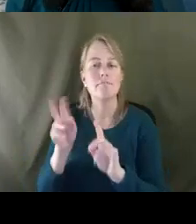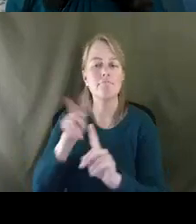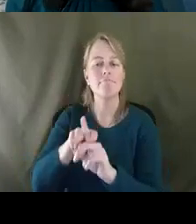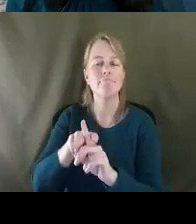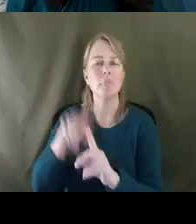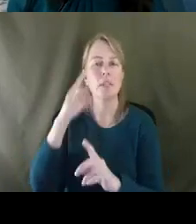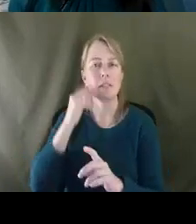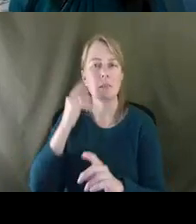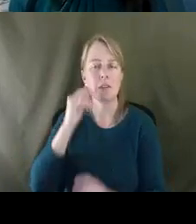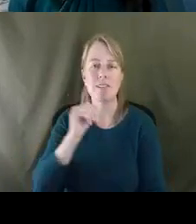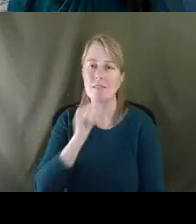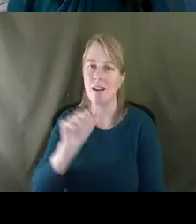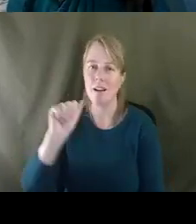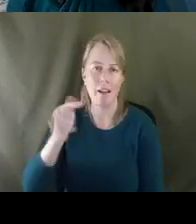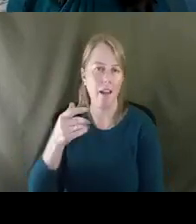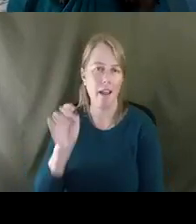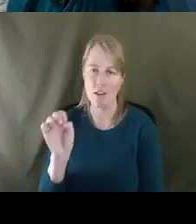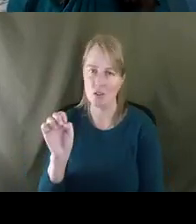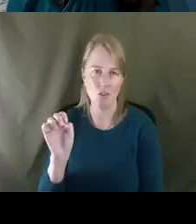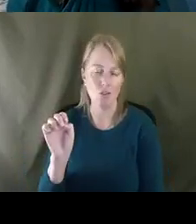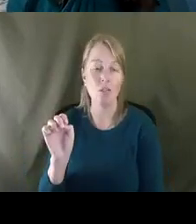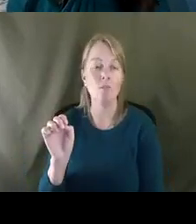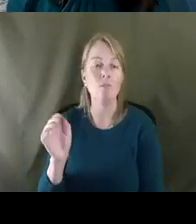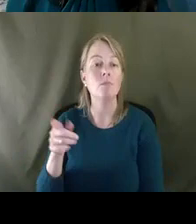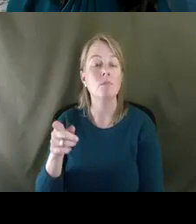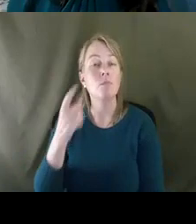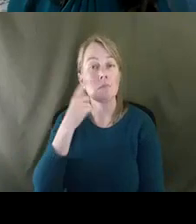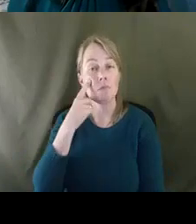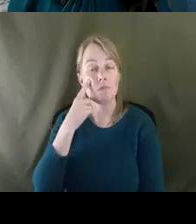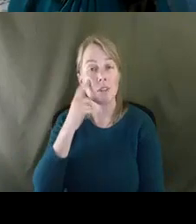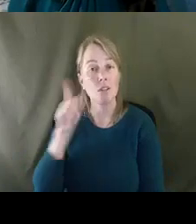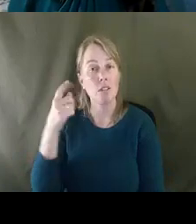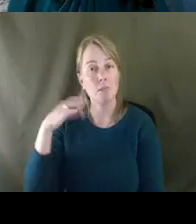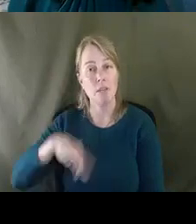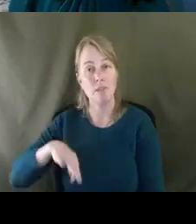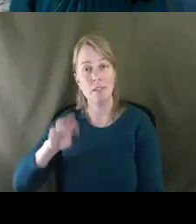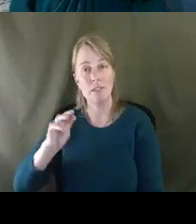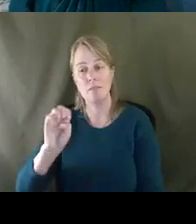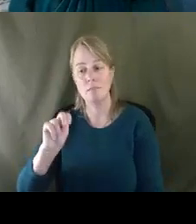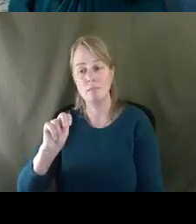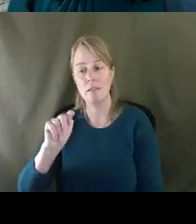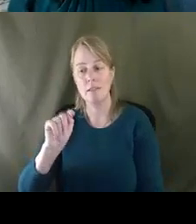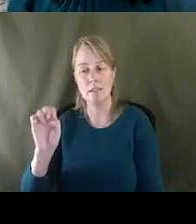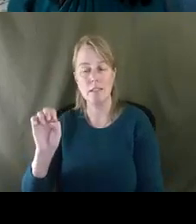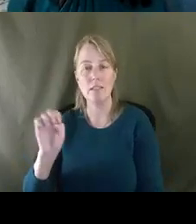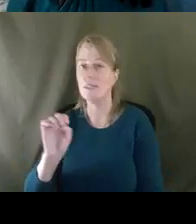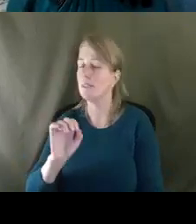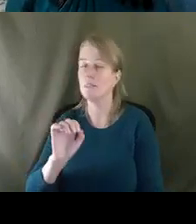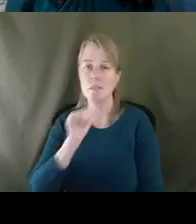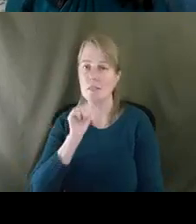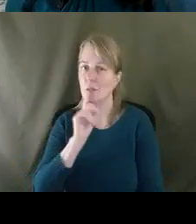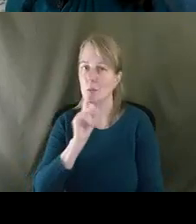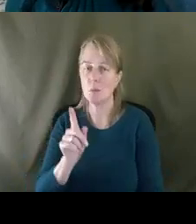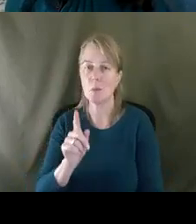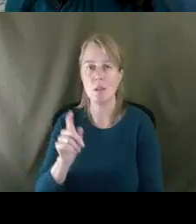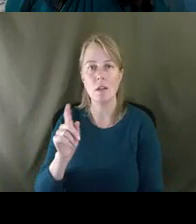not age. Now, you may think that mentoring only benefits mentees, but that is completely not true.